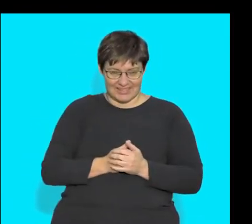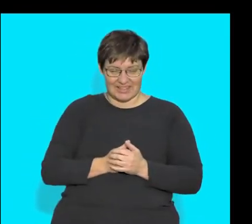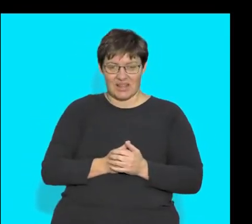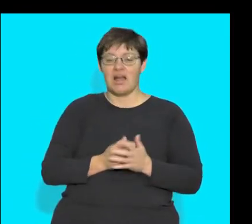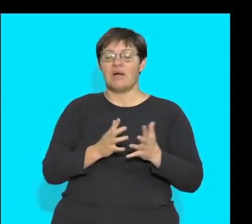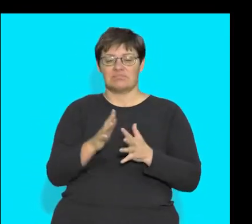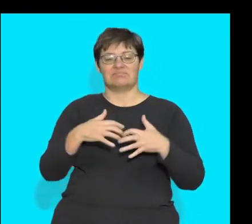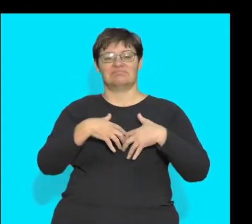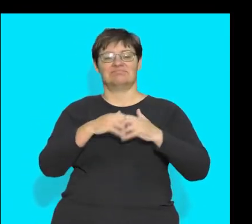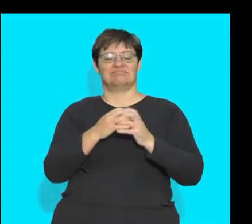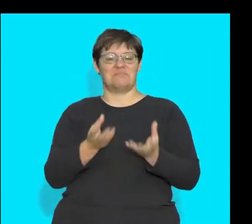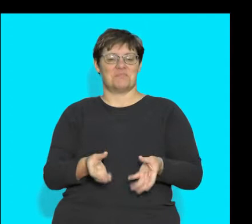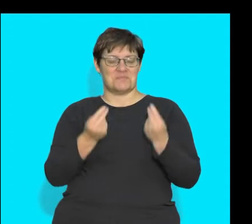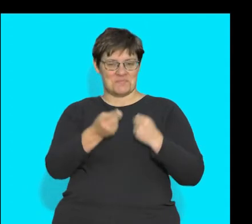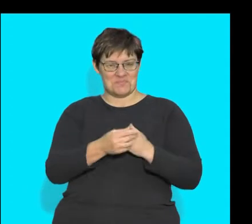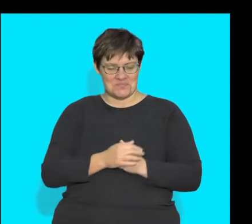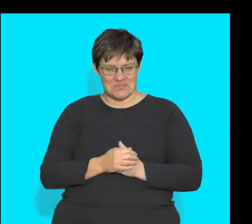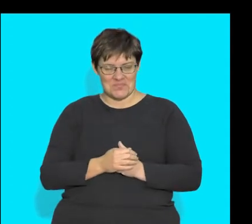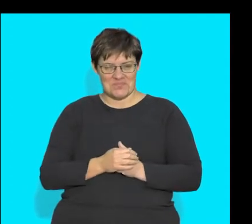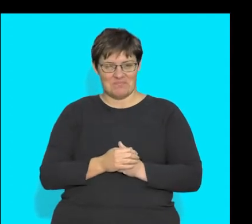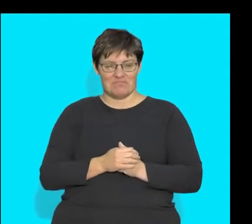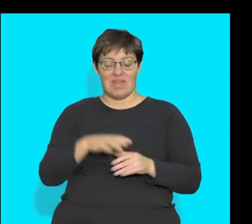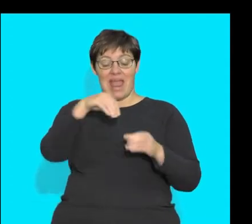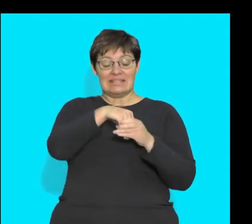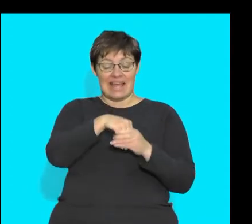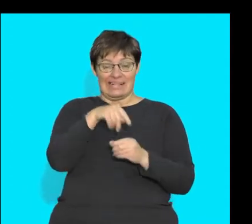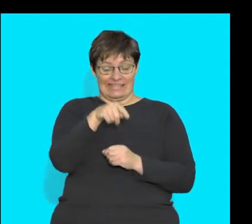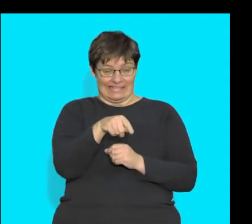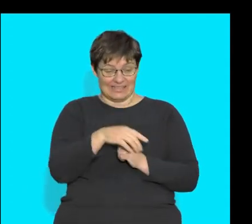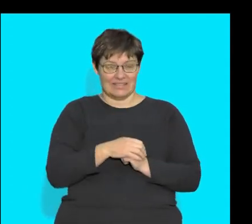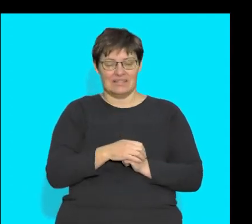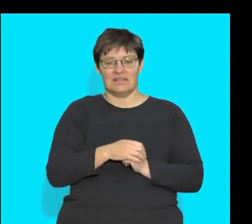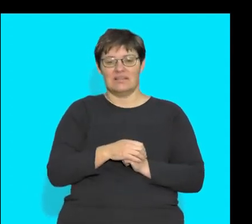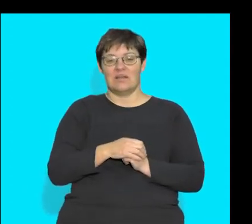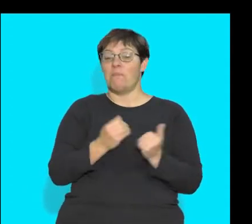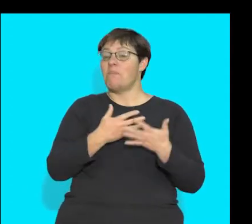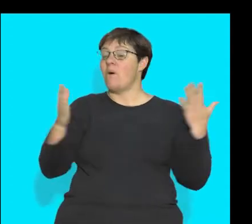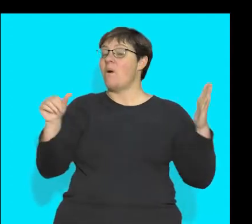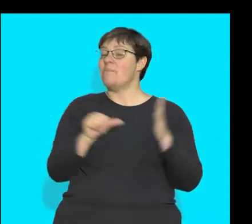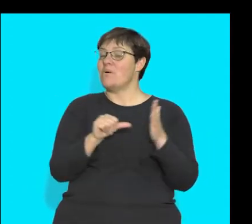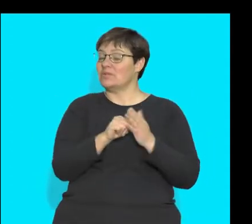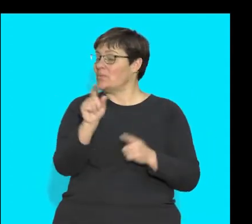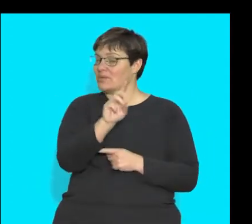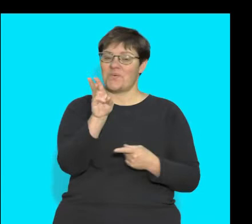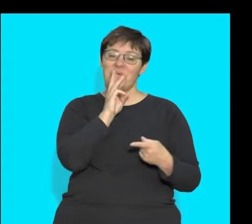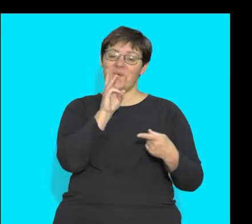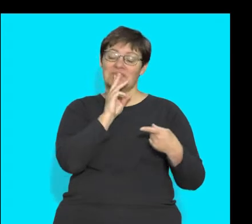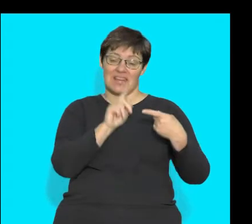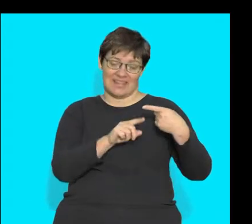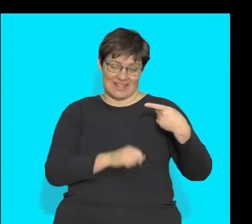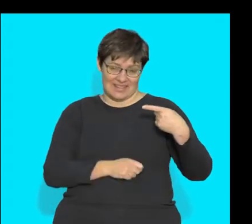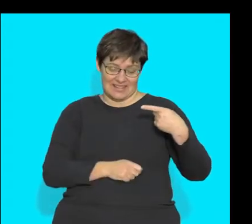together, and that's what we're going to get. So in here, the most important constituent is water,